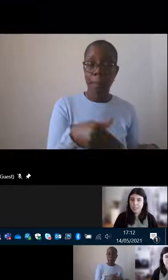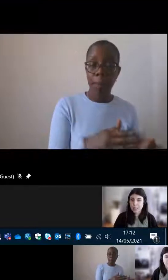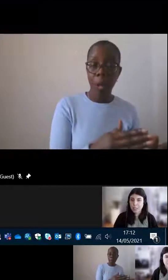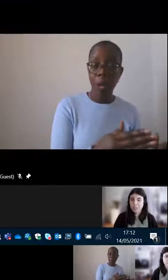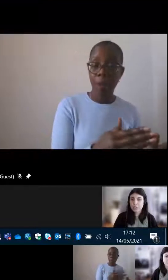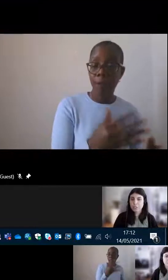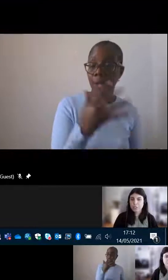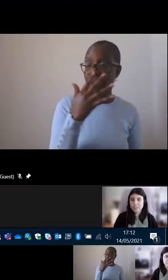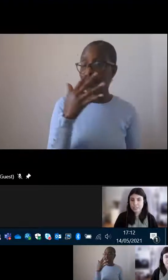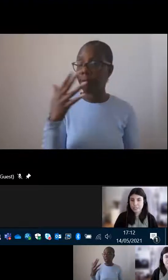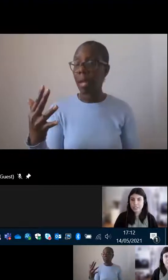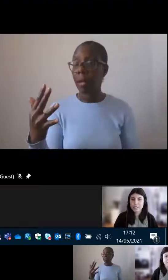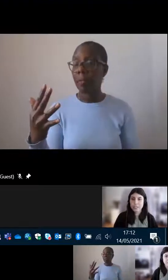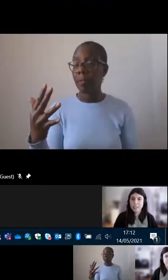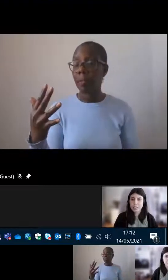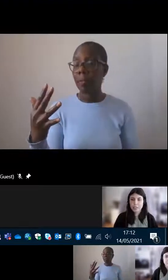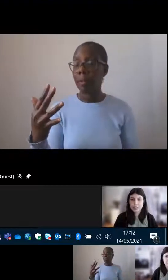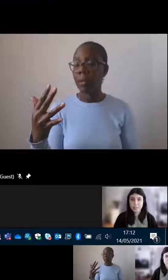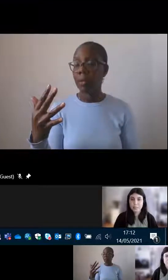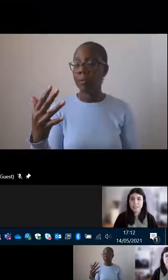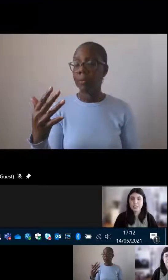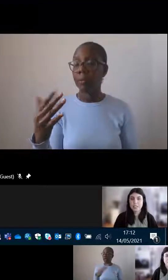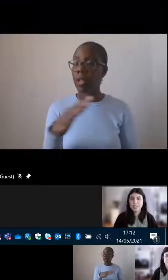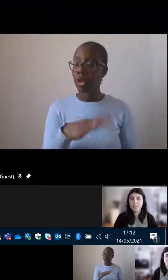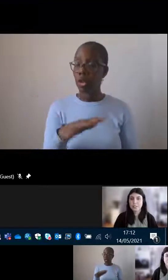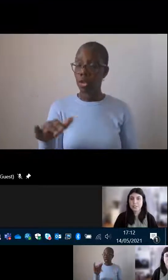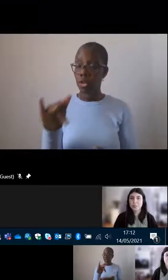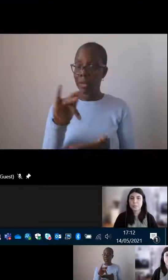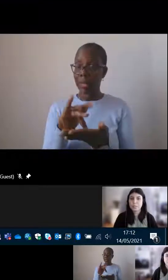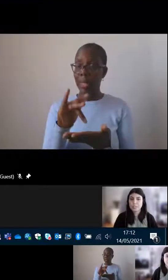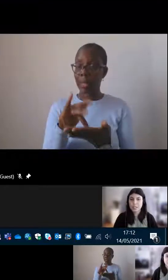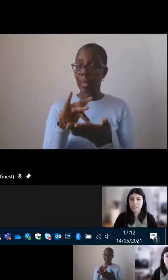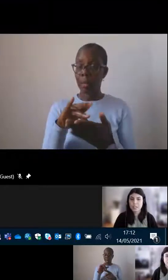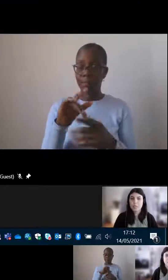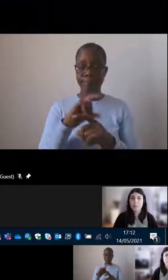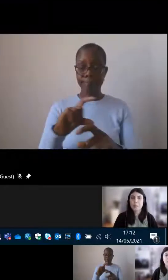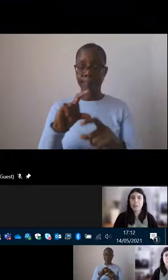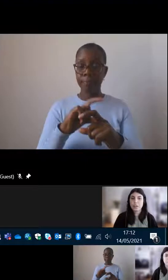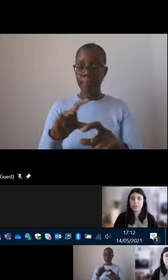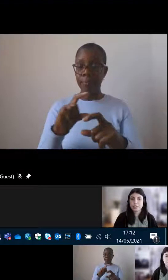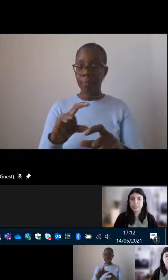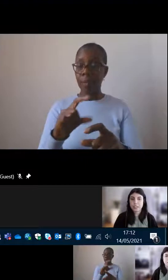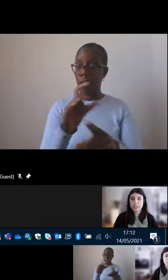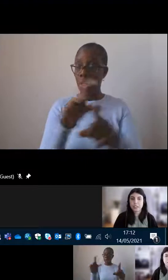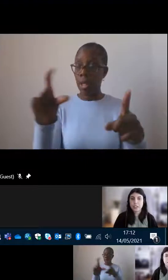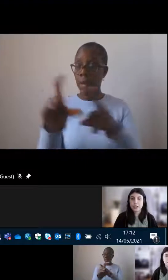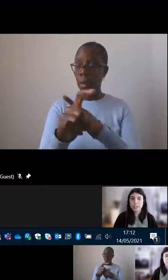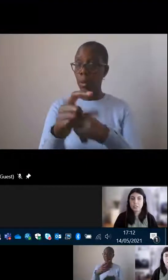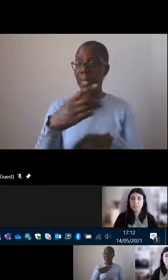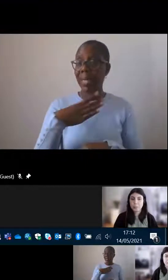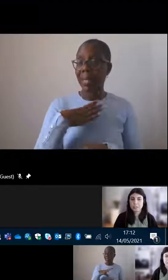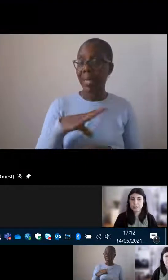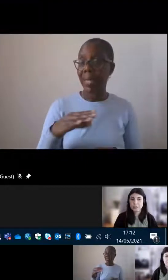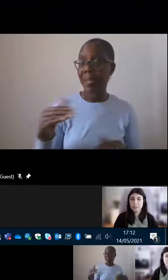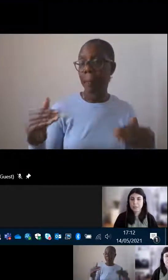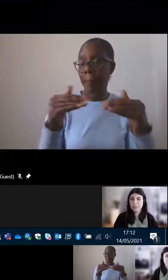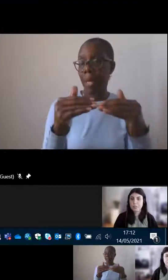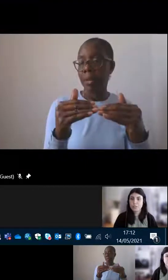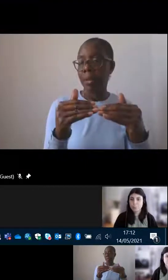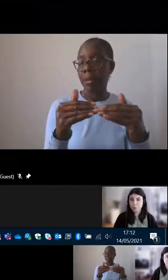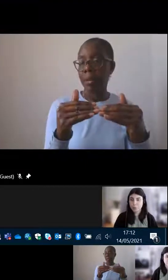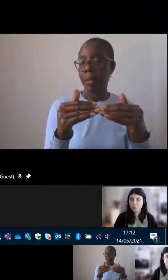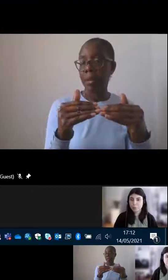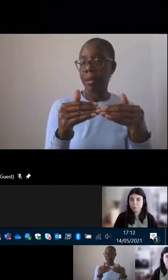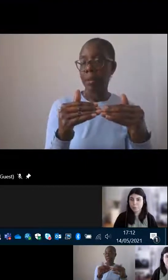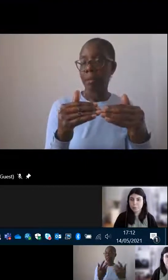the present time, children's centres are continuing to meet the needs of our community by offering ongoing